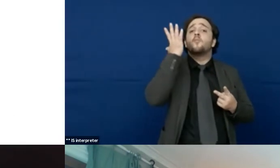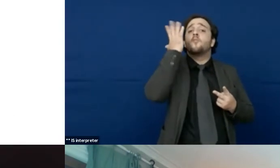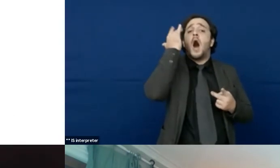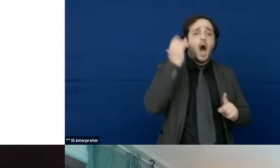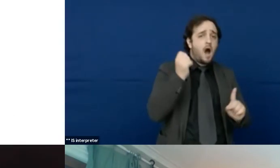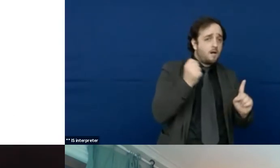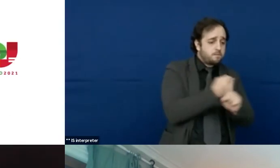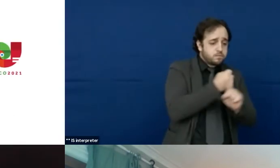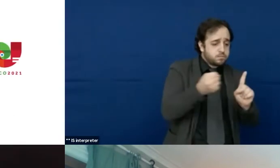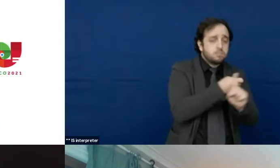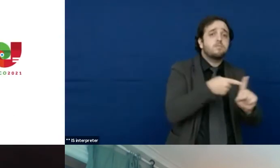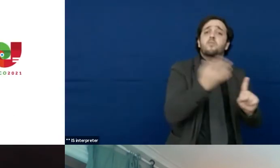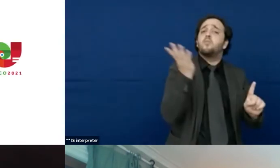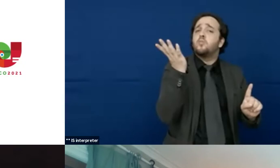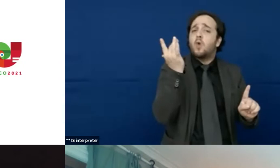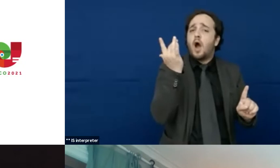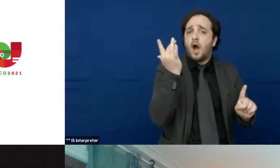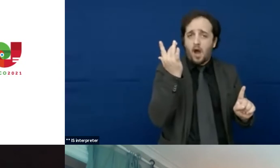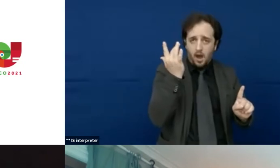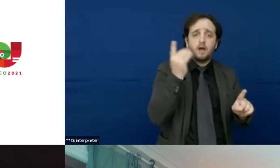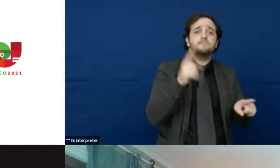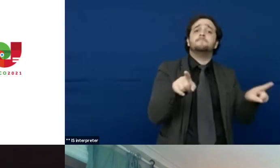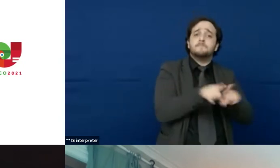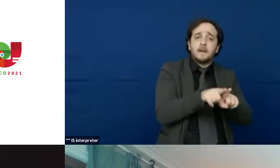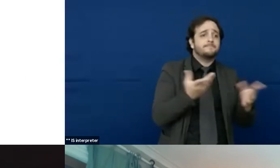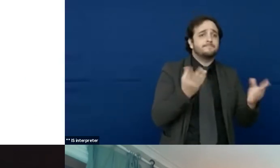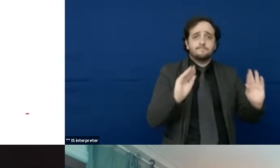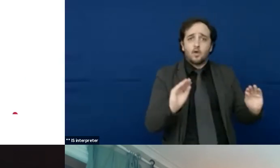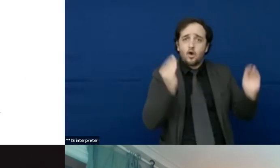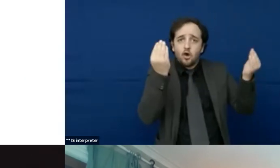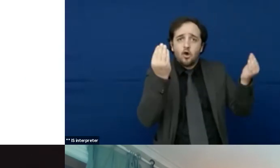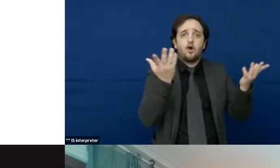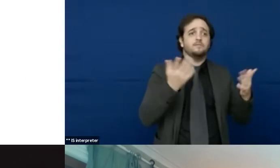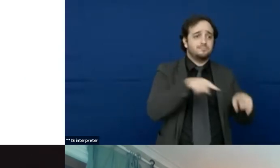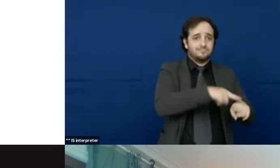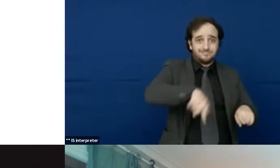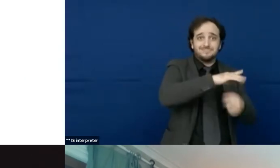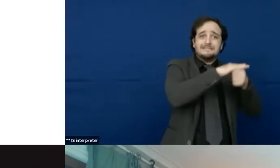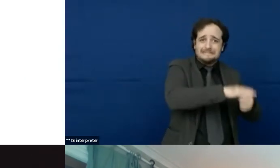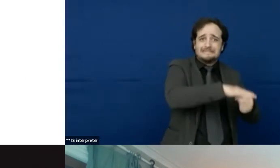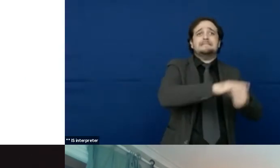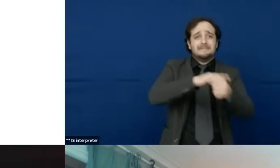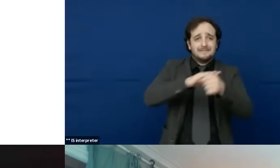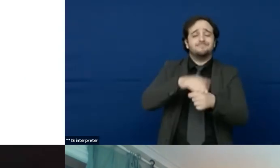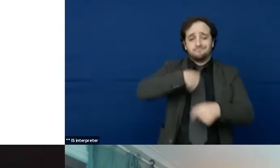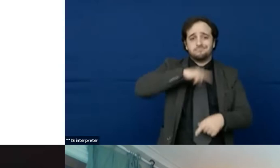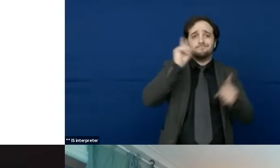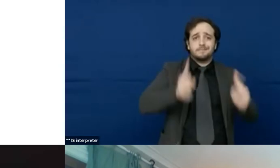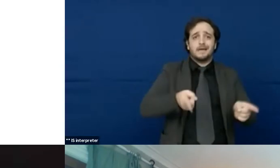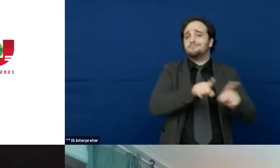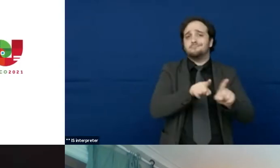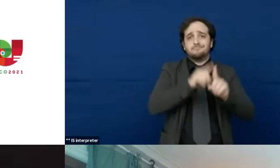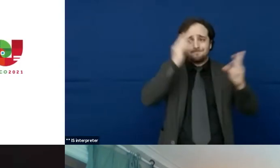Thank you very much for this second poll. And then if we can